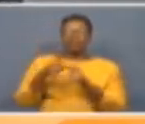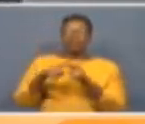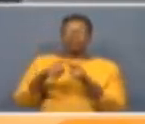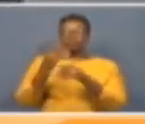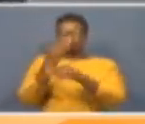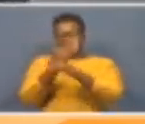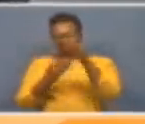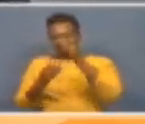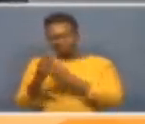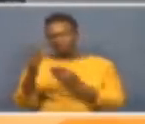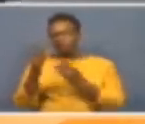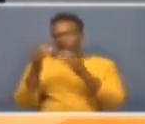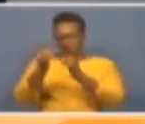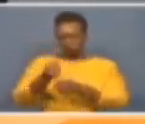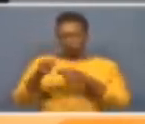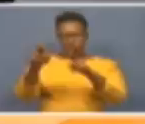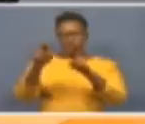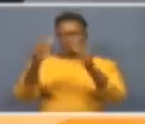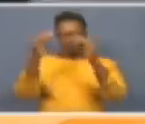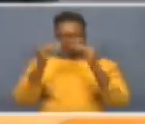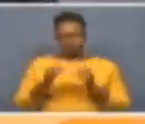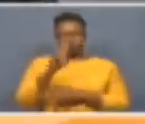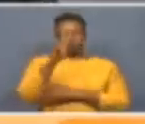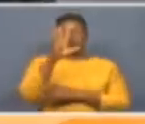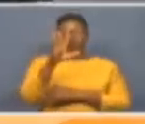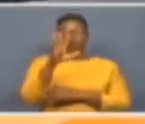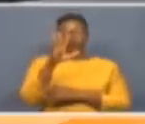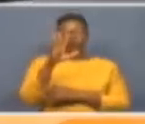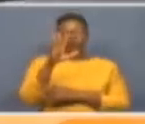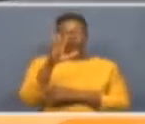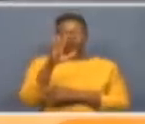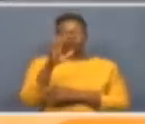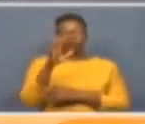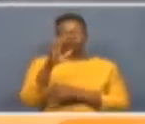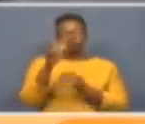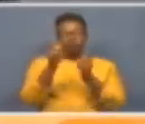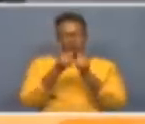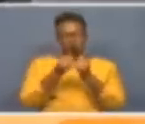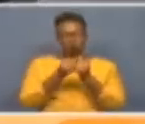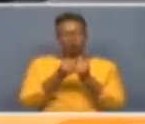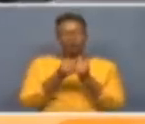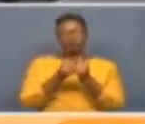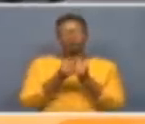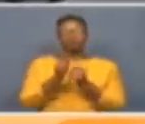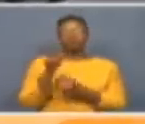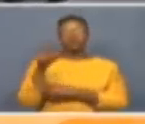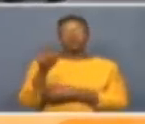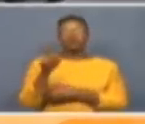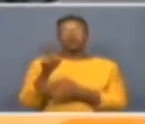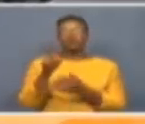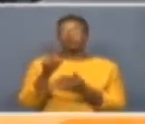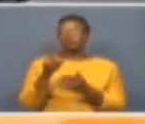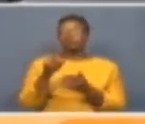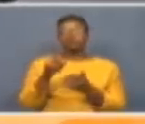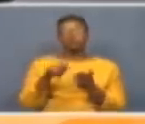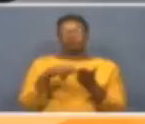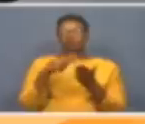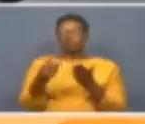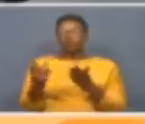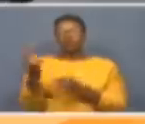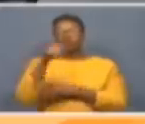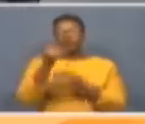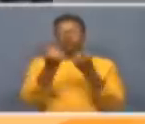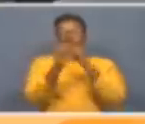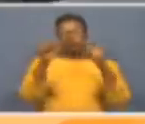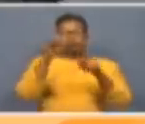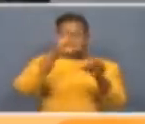Road. On 25th, the morning after, Lady Justice Philomena Mwilu failed or did not appear for the ruling on the presidential election